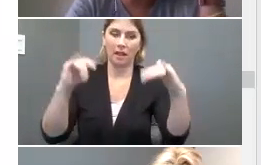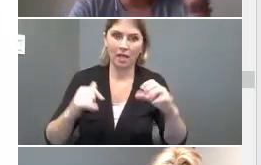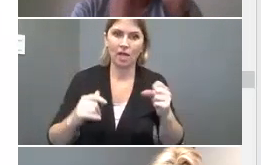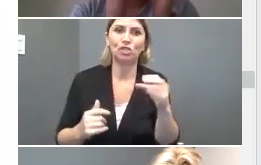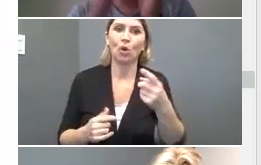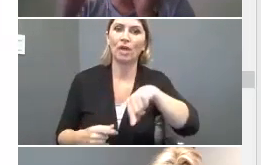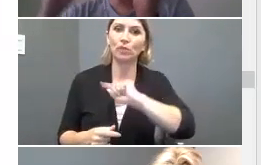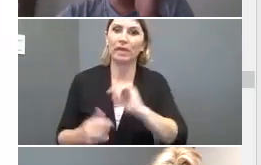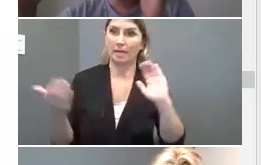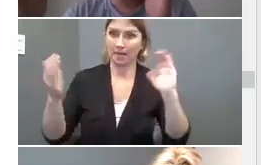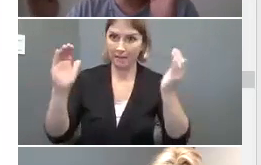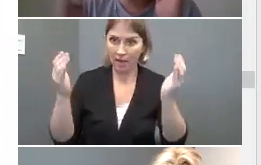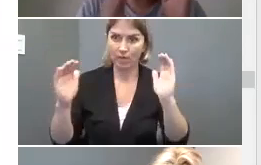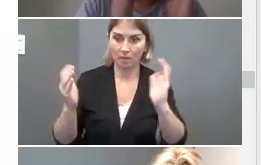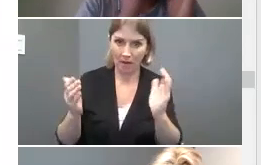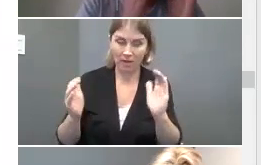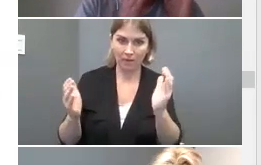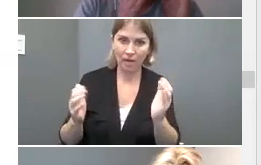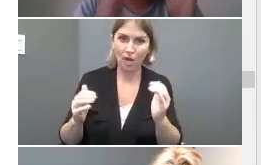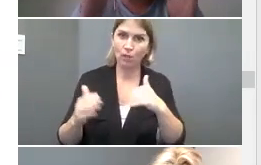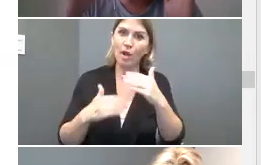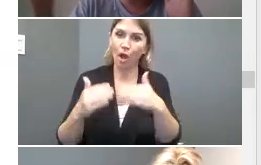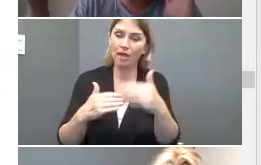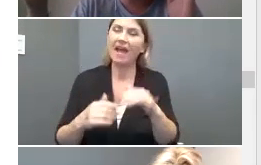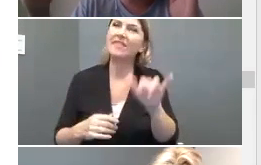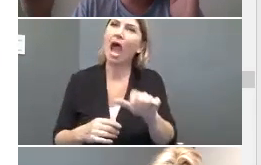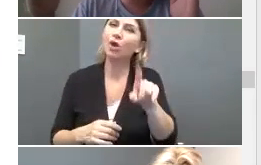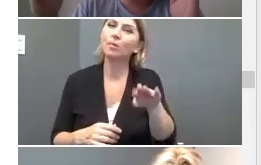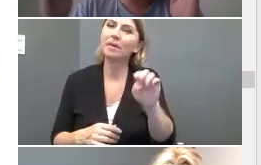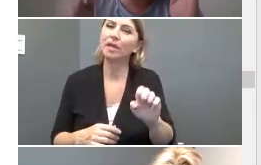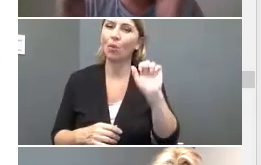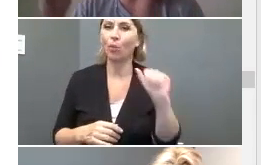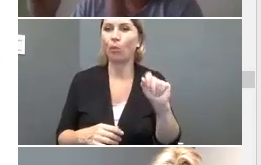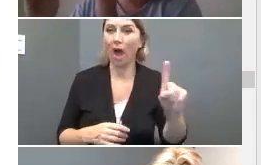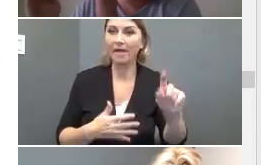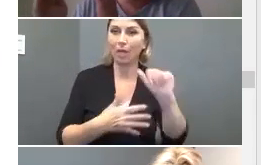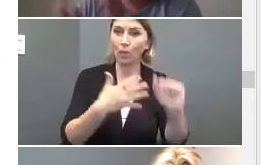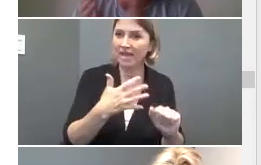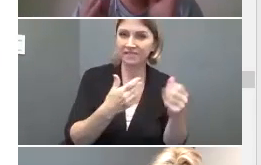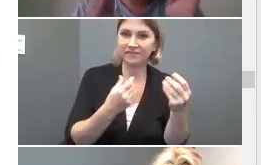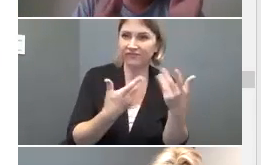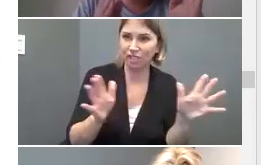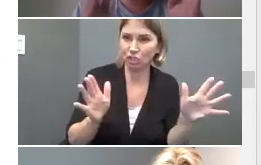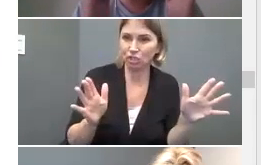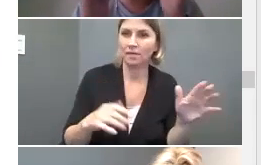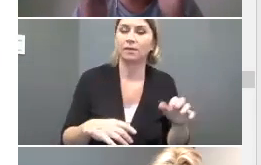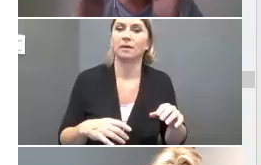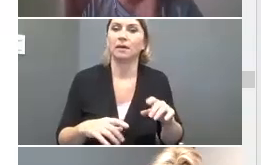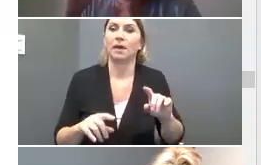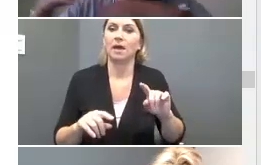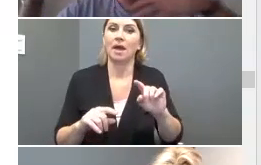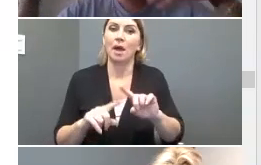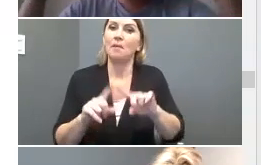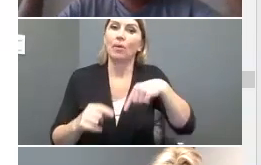we are comparing, we are basically moving forward. It could be that one array is exhausted before the other array, but essentially because we